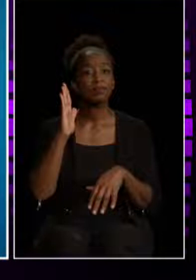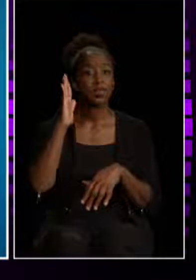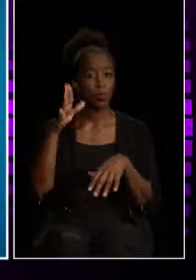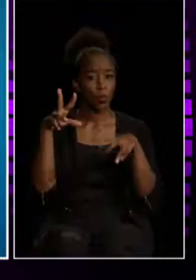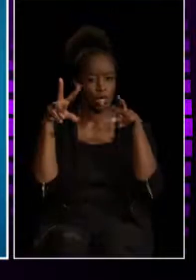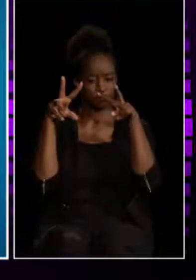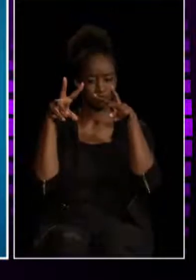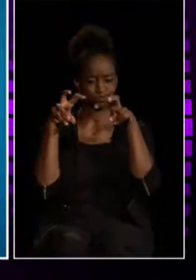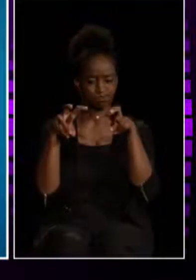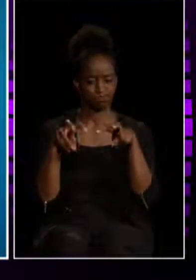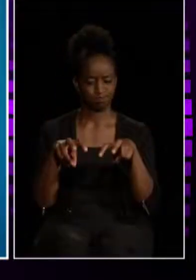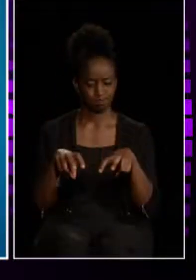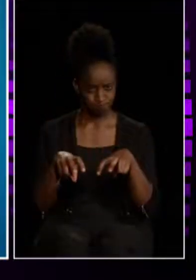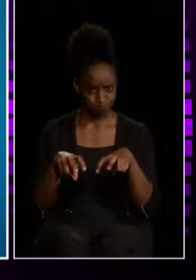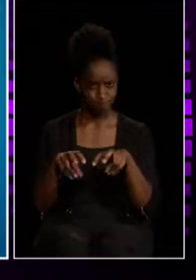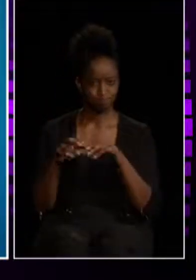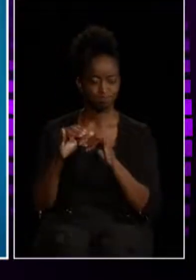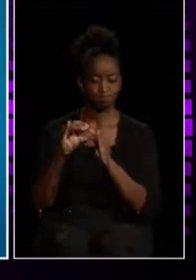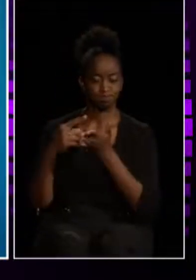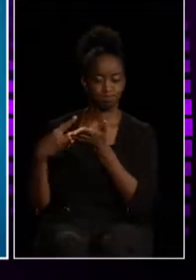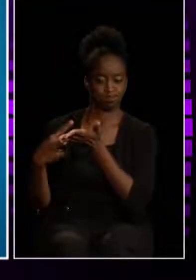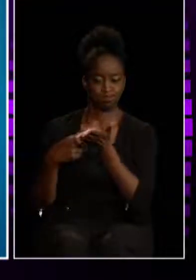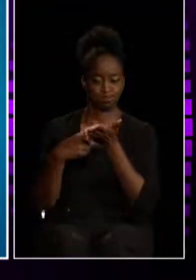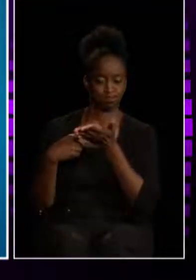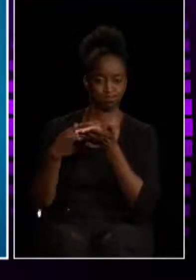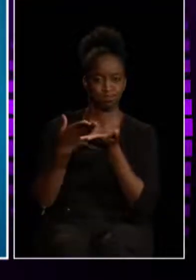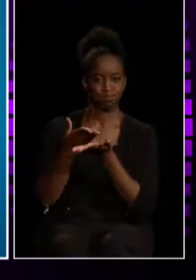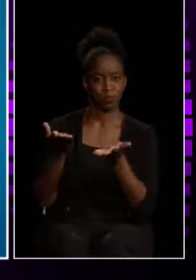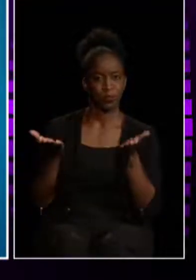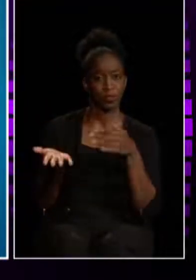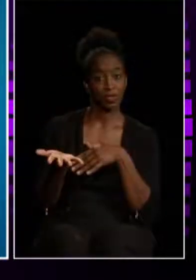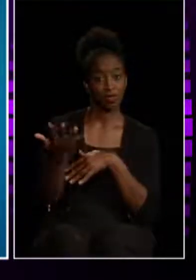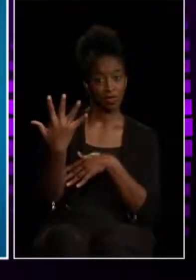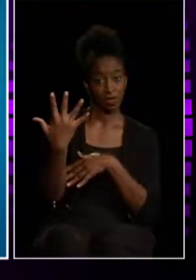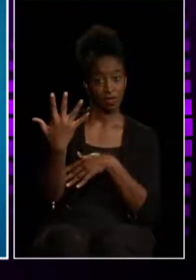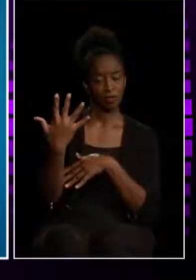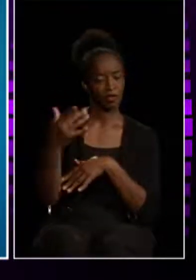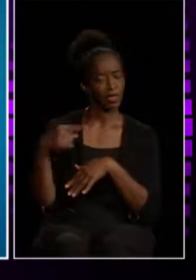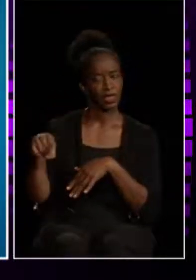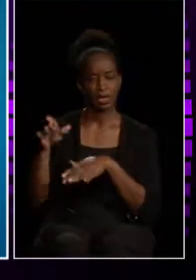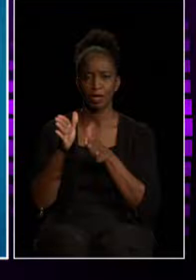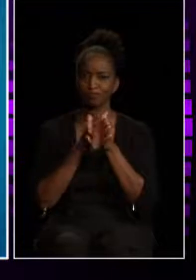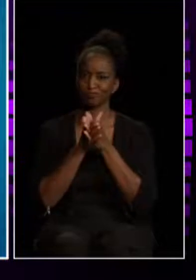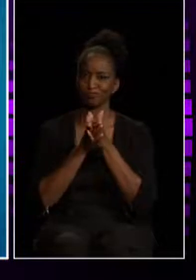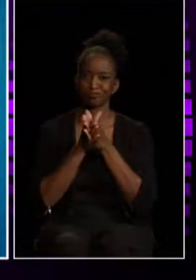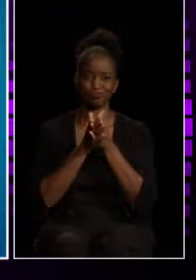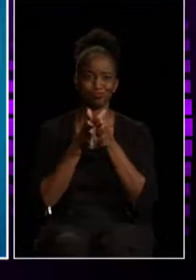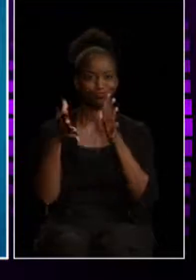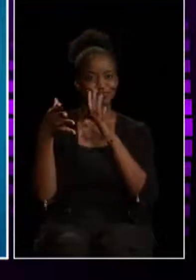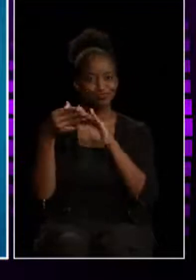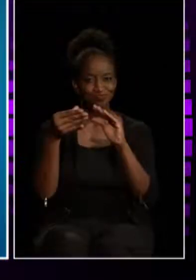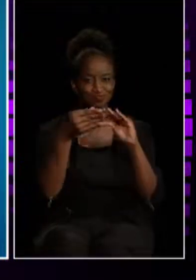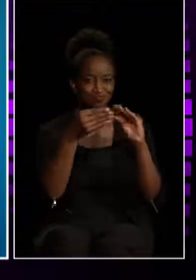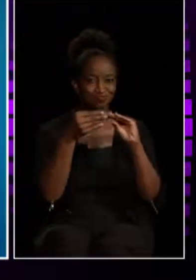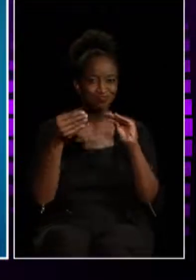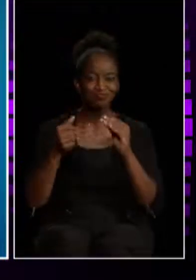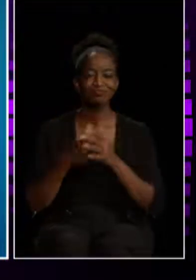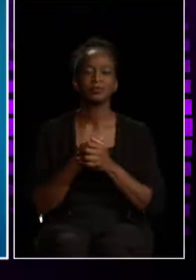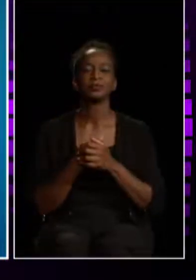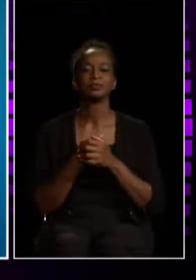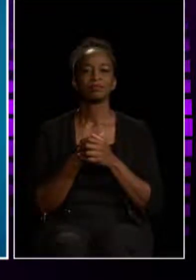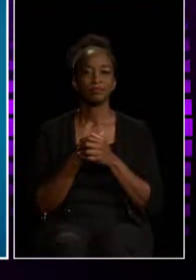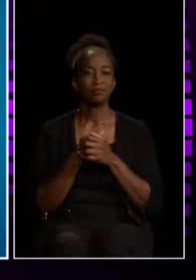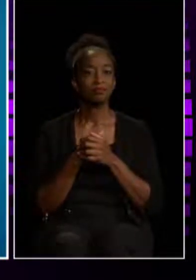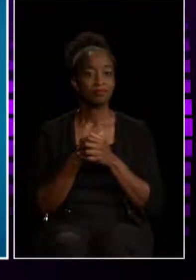new panelists who are very eager to speak to you, as we are eager to speak to them as well. Before we get to that though, we have to remind